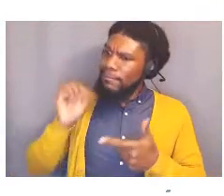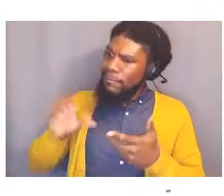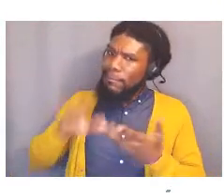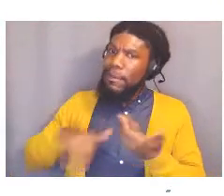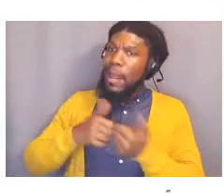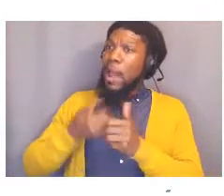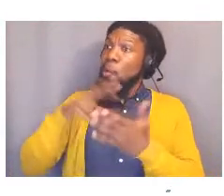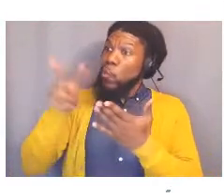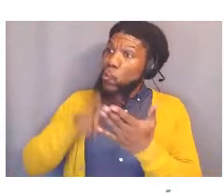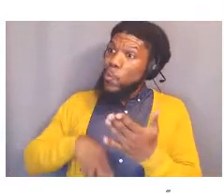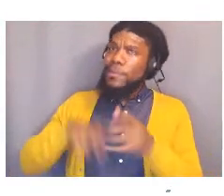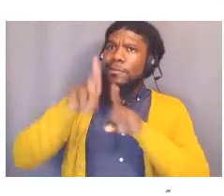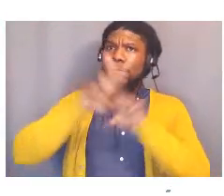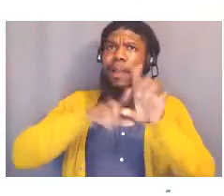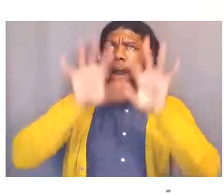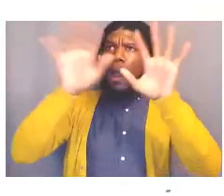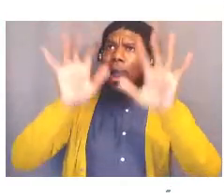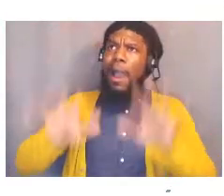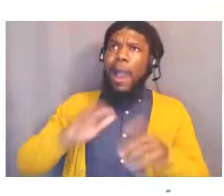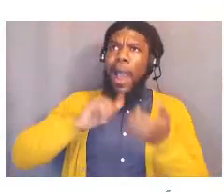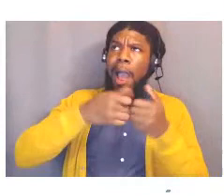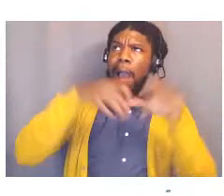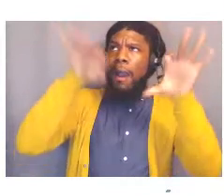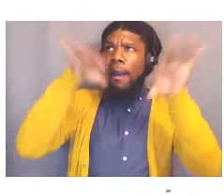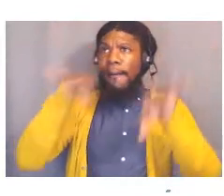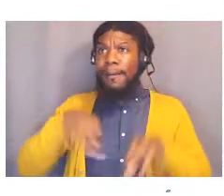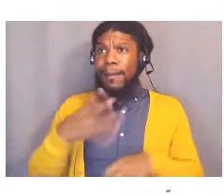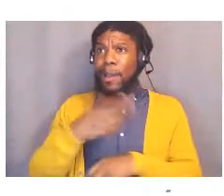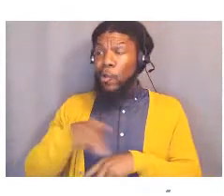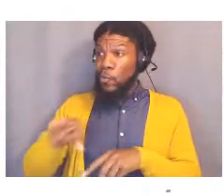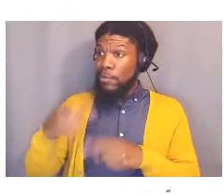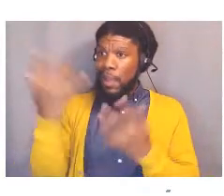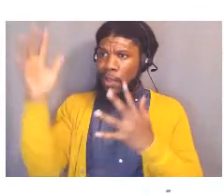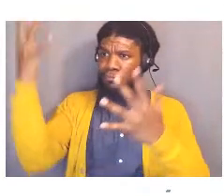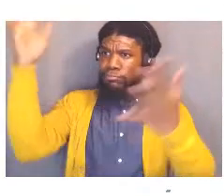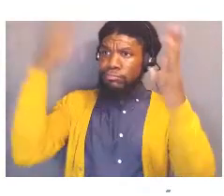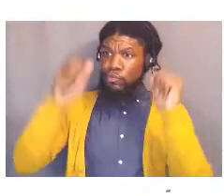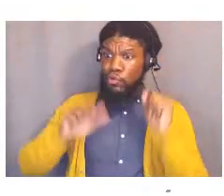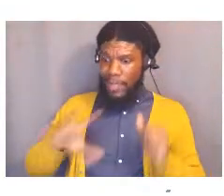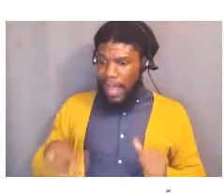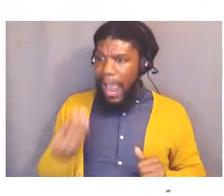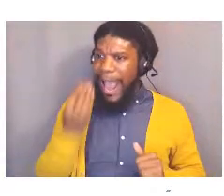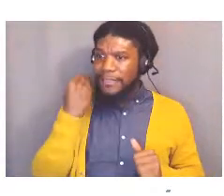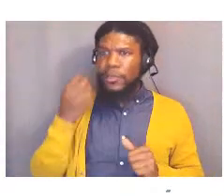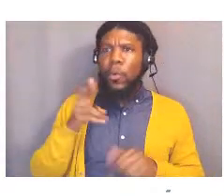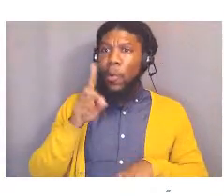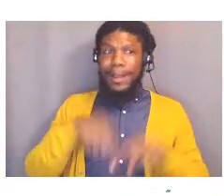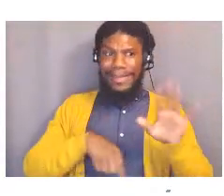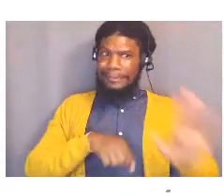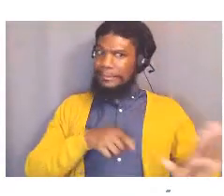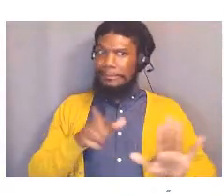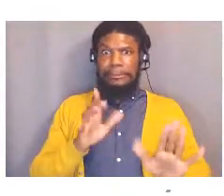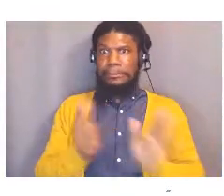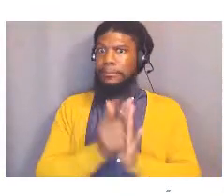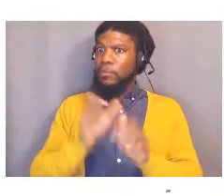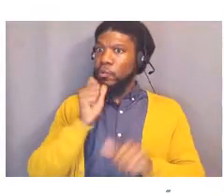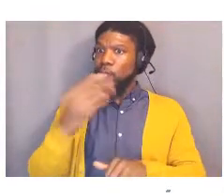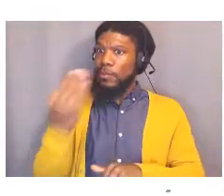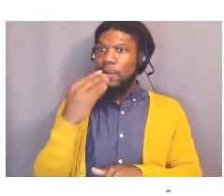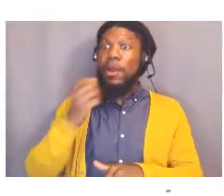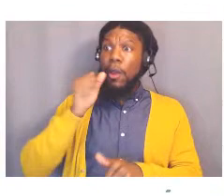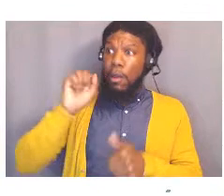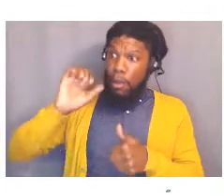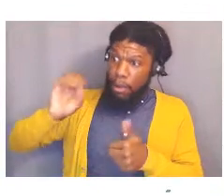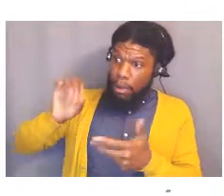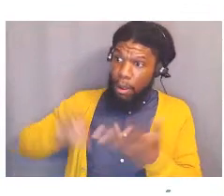read the stars and what you can eat and can't eat in the woods, you take all them things, put them in your spirit place so you can take